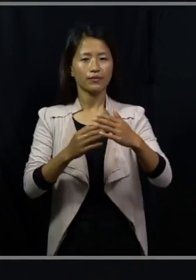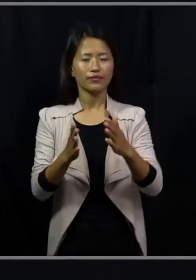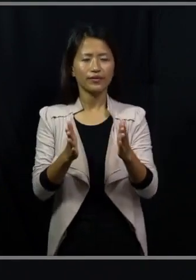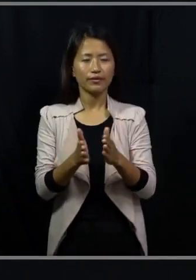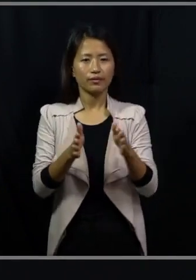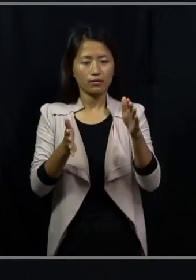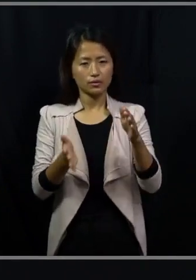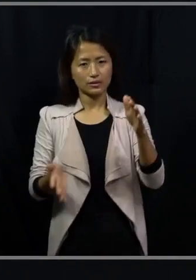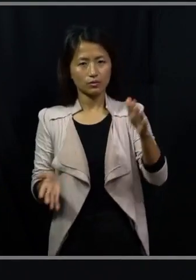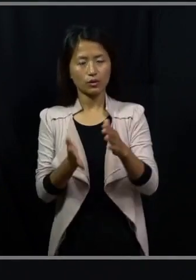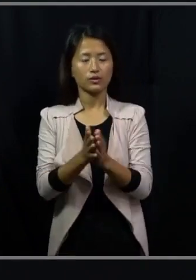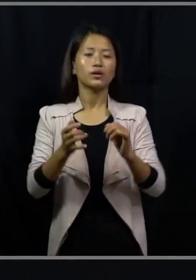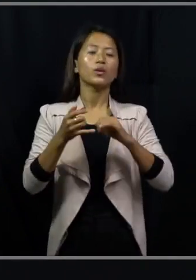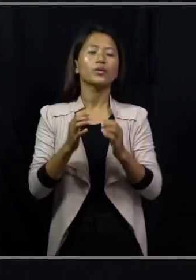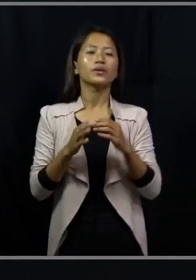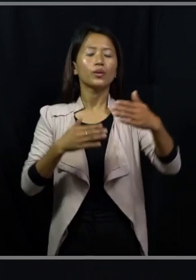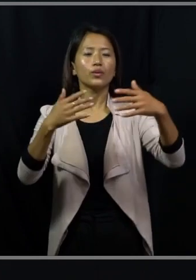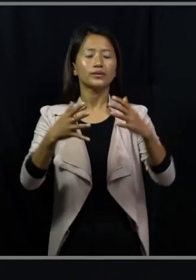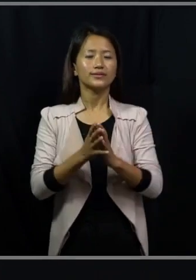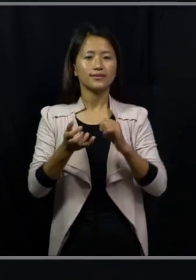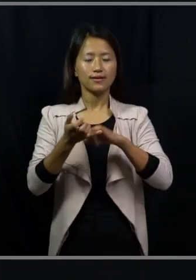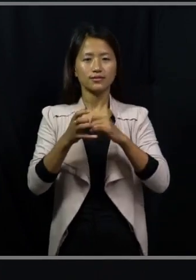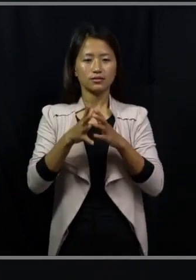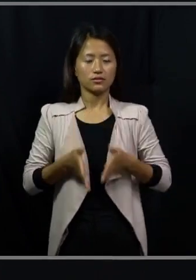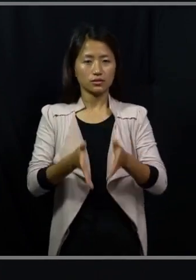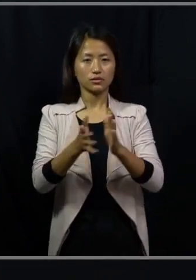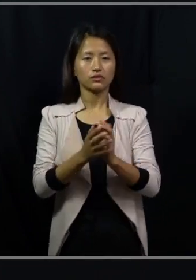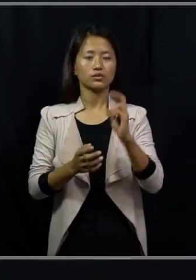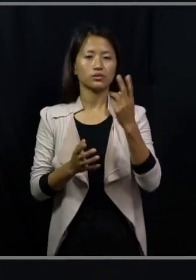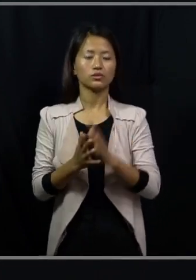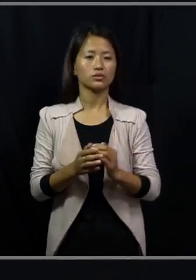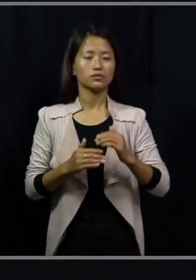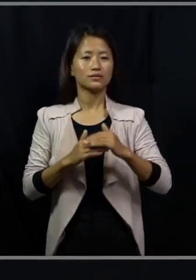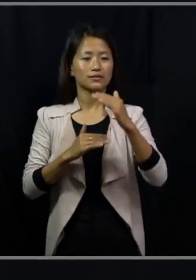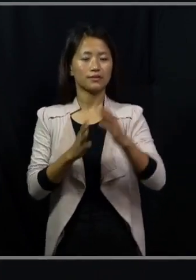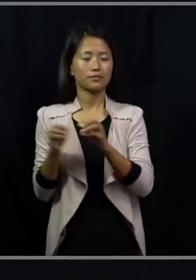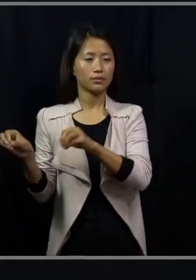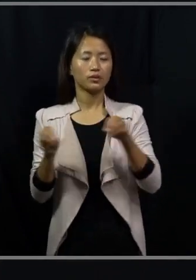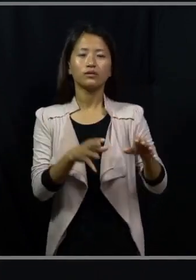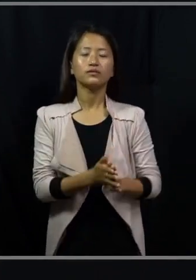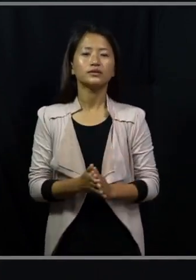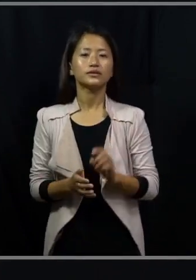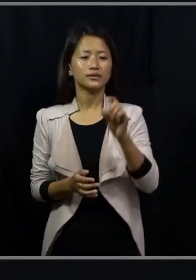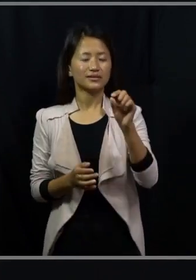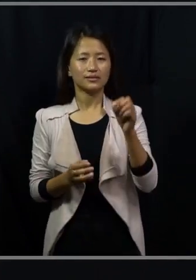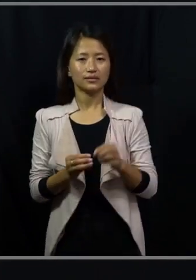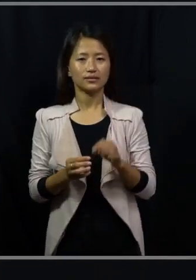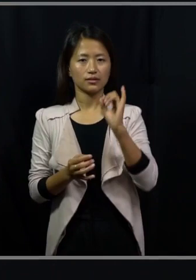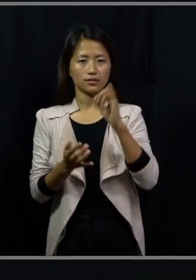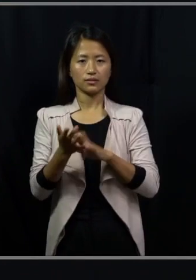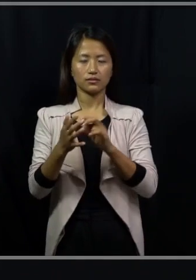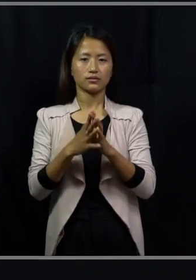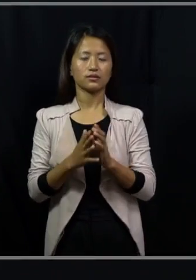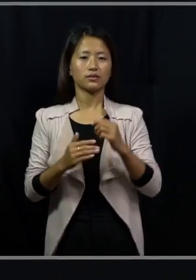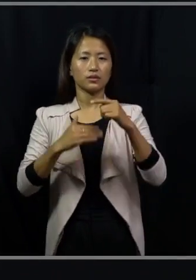narrow winding streets, okay, narrow winding streets or twisted movement, and this indicates that